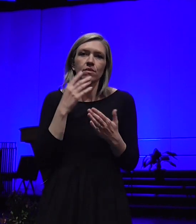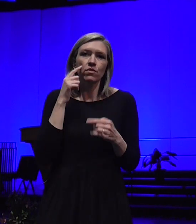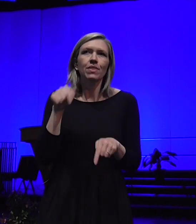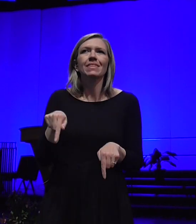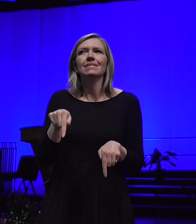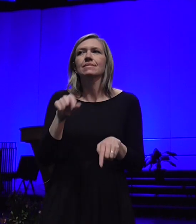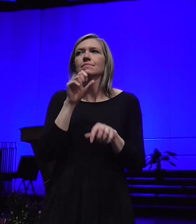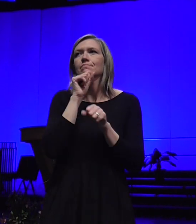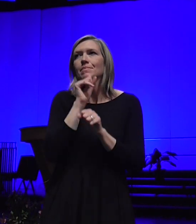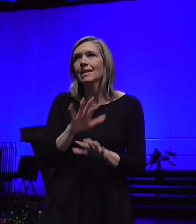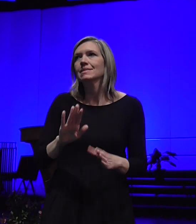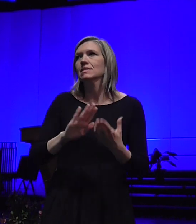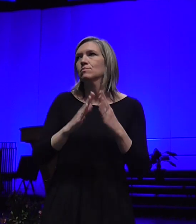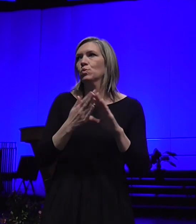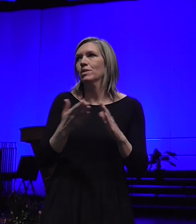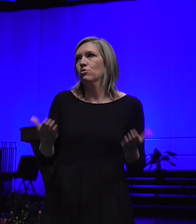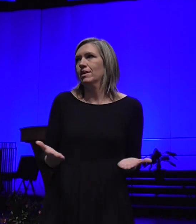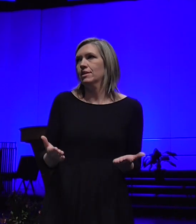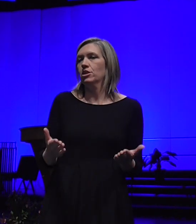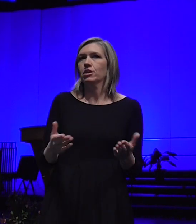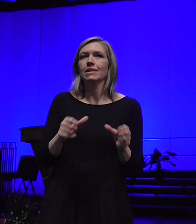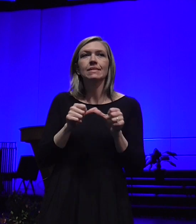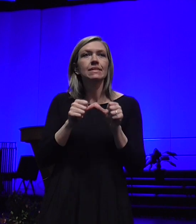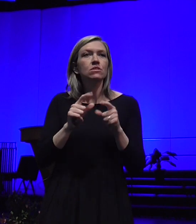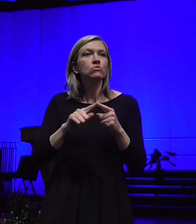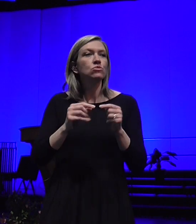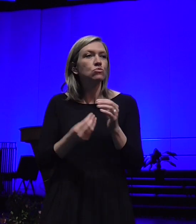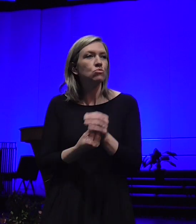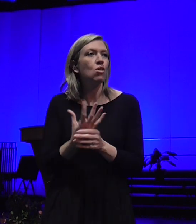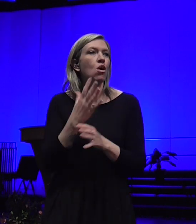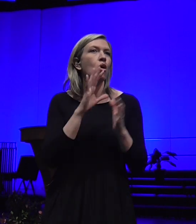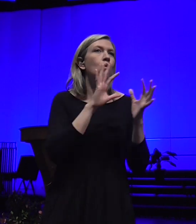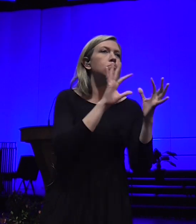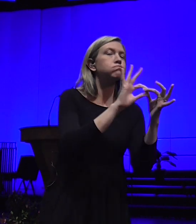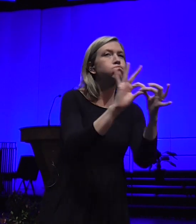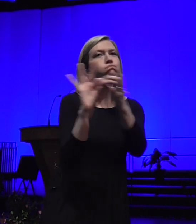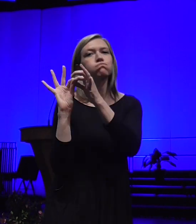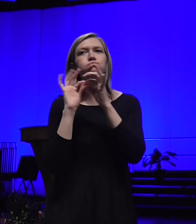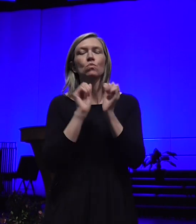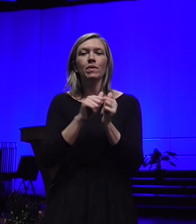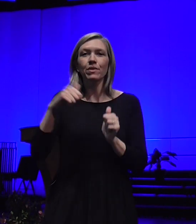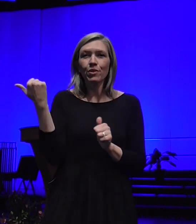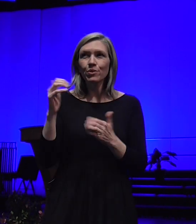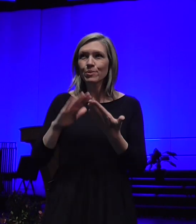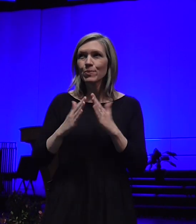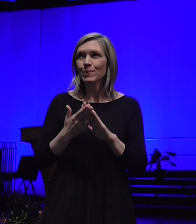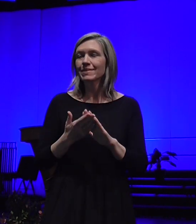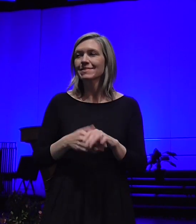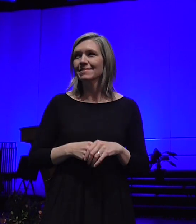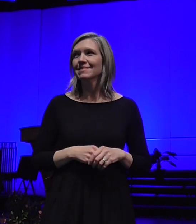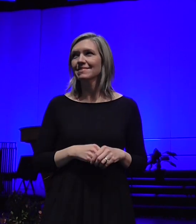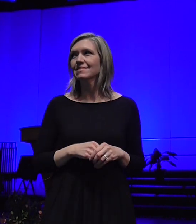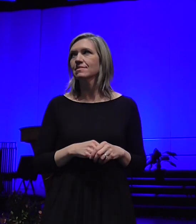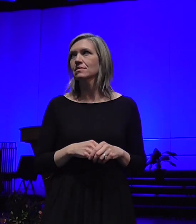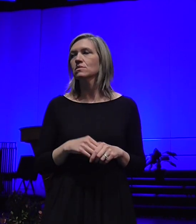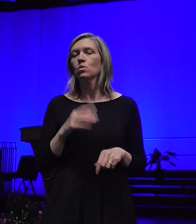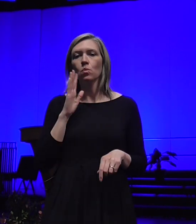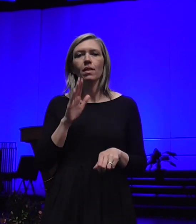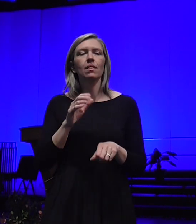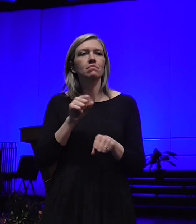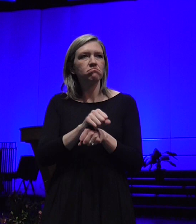blessed community right here as it continues to expand and connect with other communities. We get this work